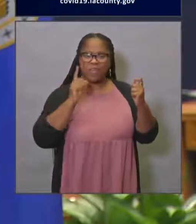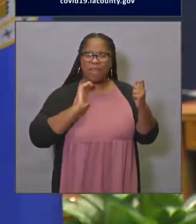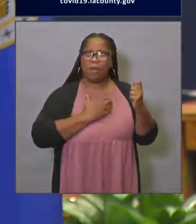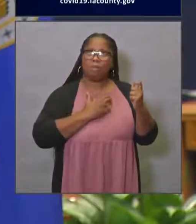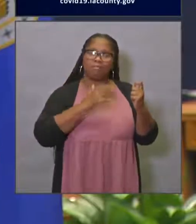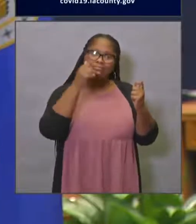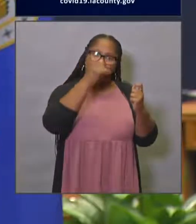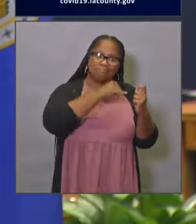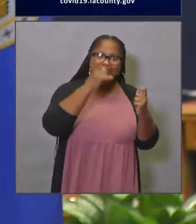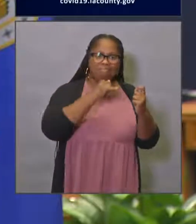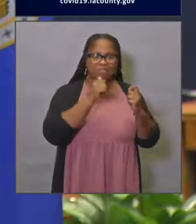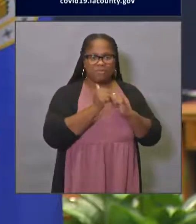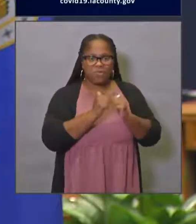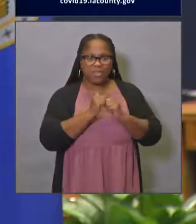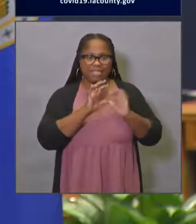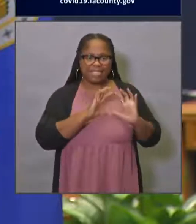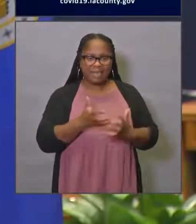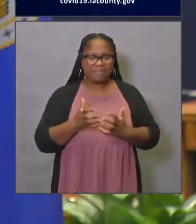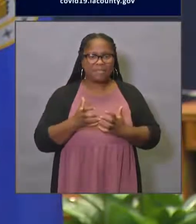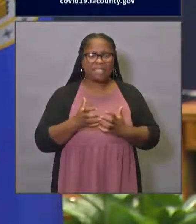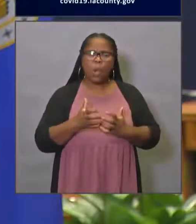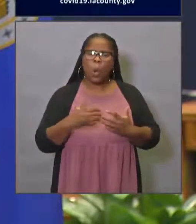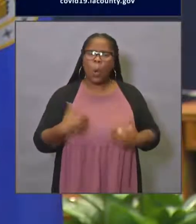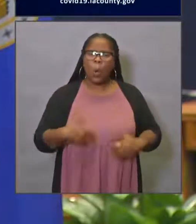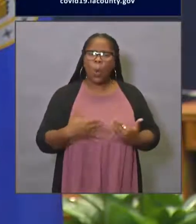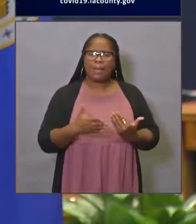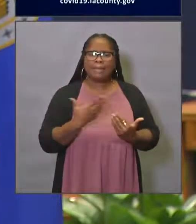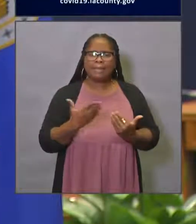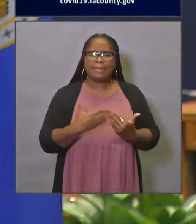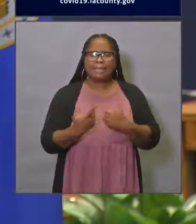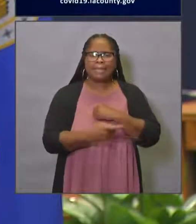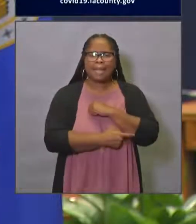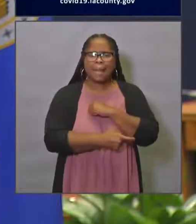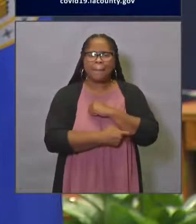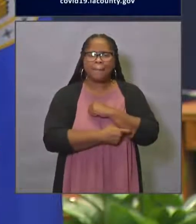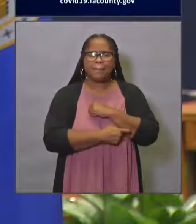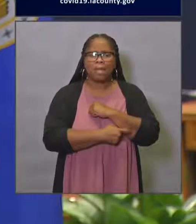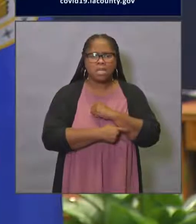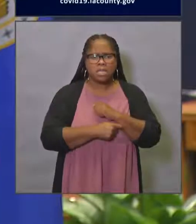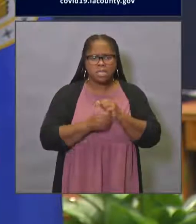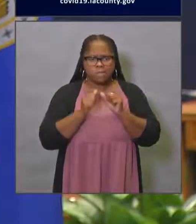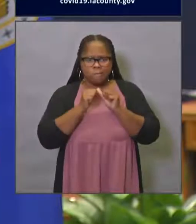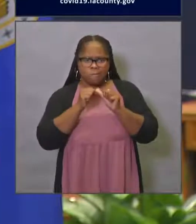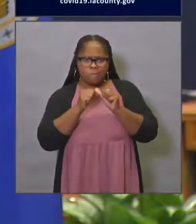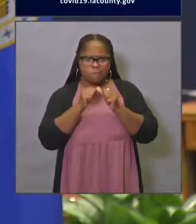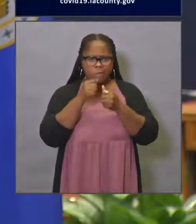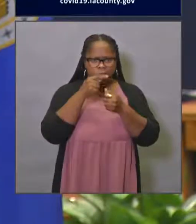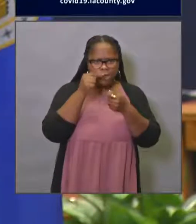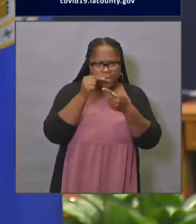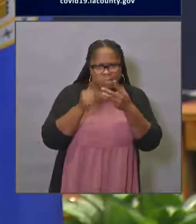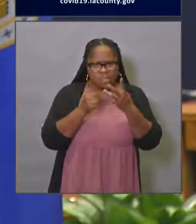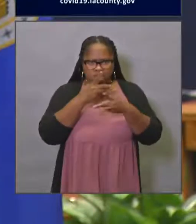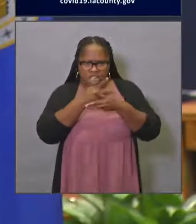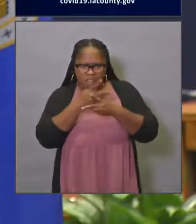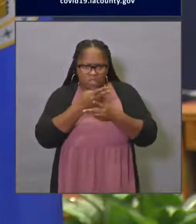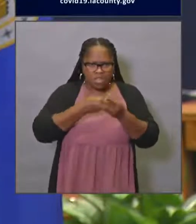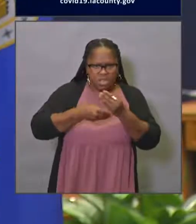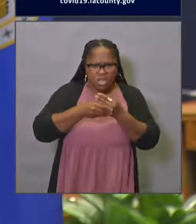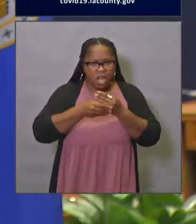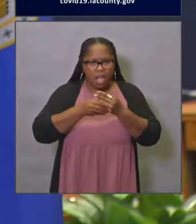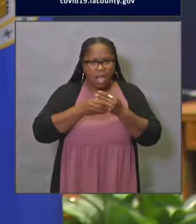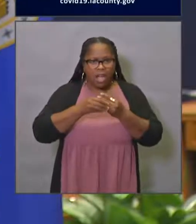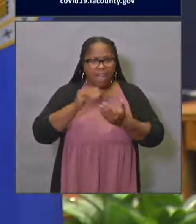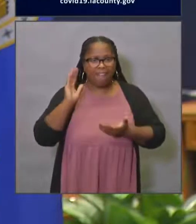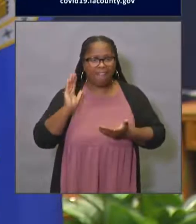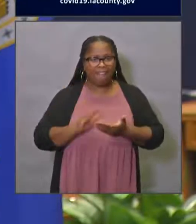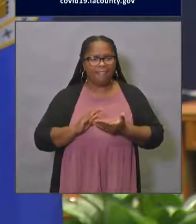teams, we can be very tempted to relax our diligence. But unfortunately, if we